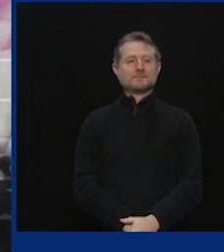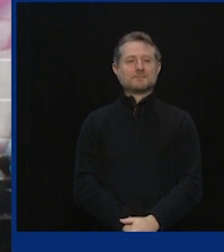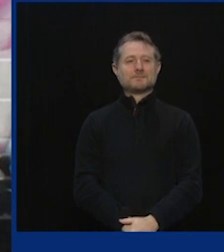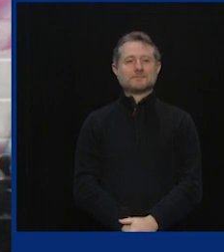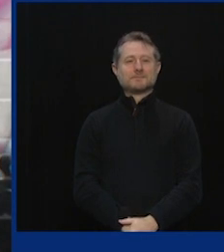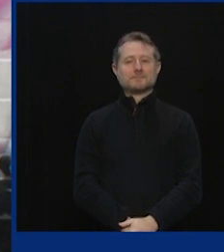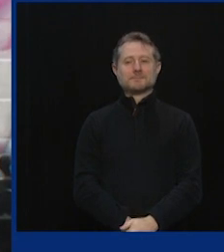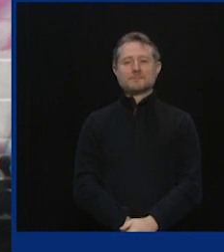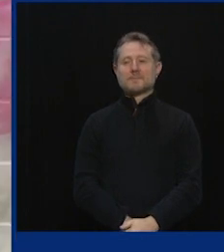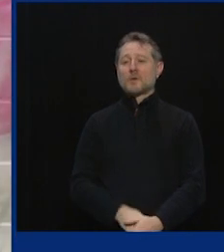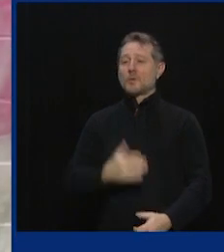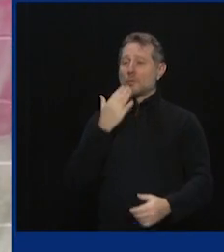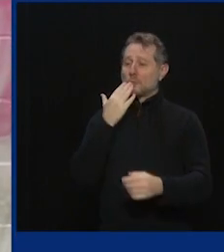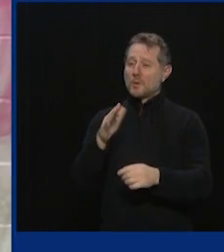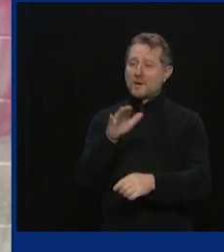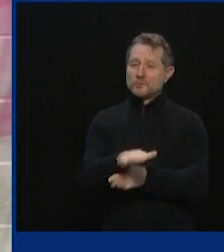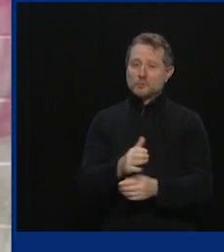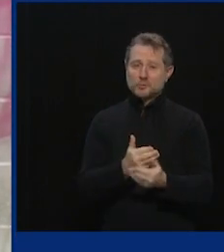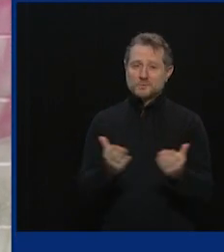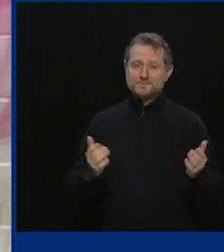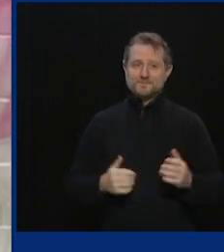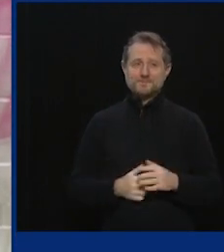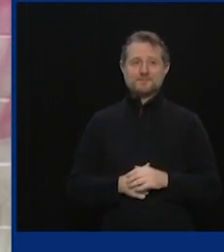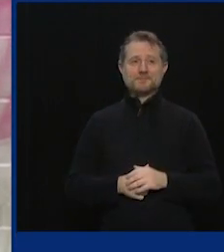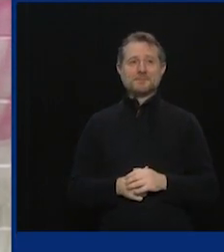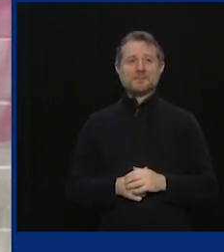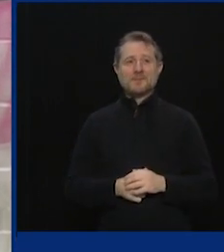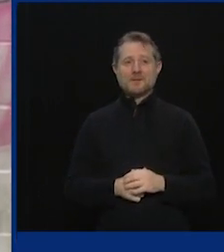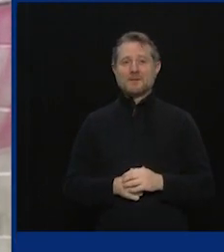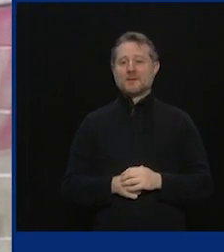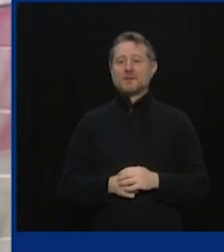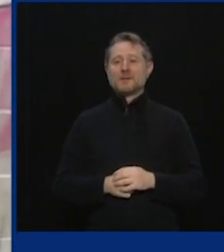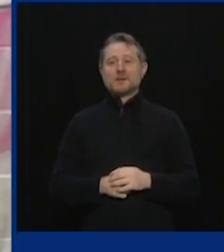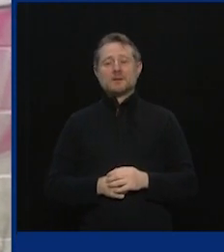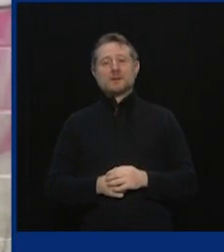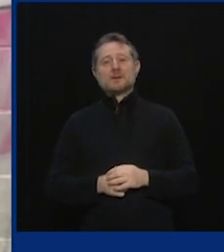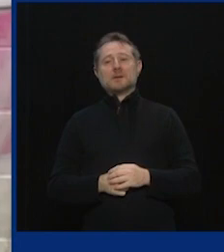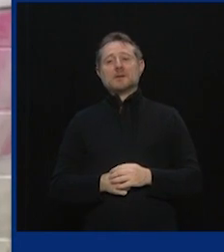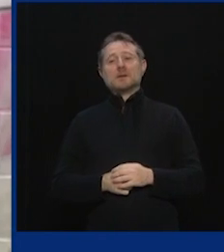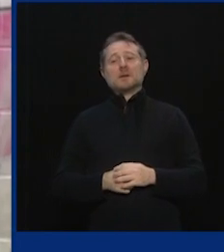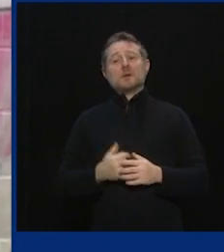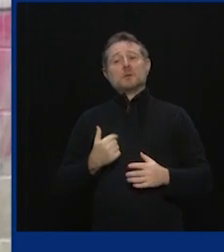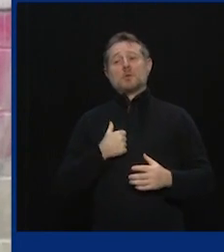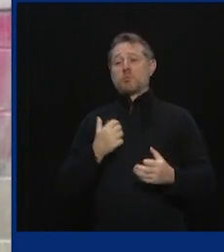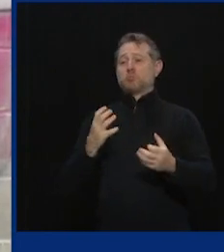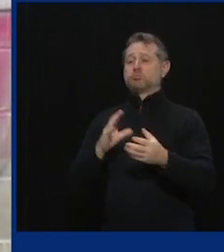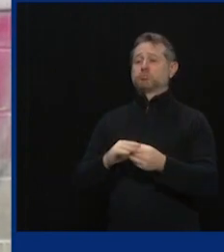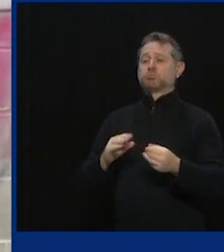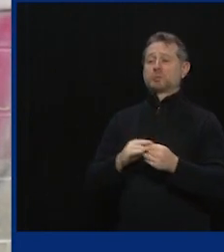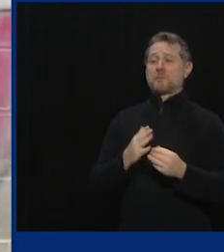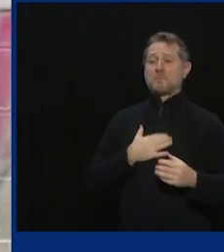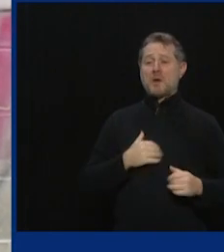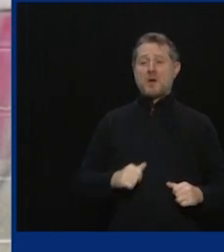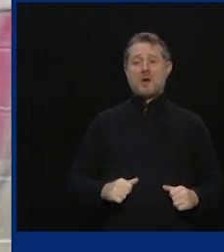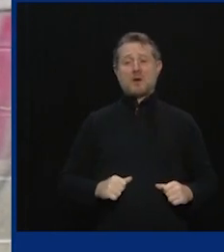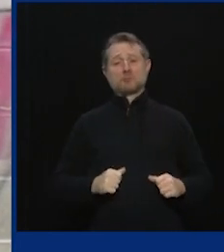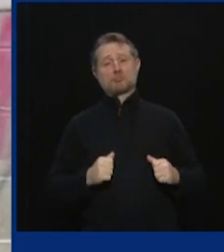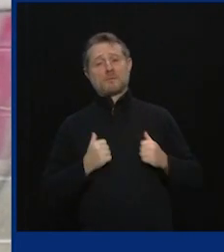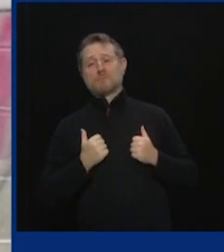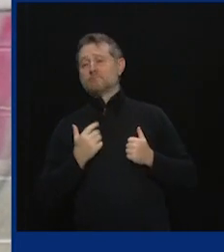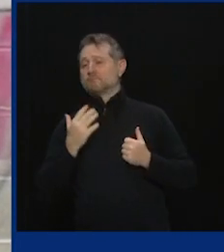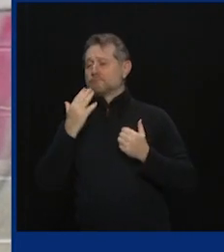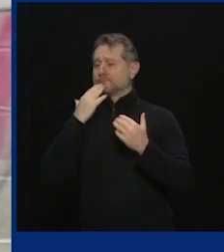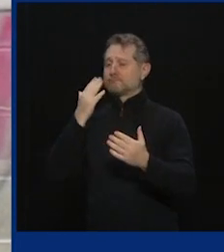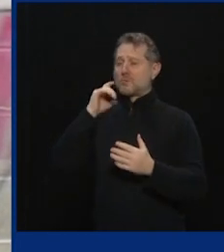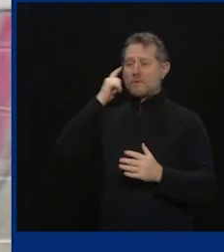Good afternoon. I want to express pride and appreciation in Governor Hochul for signing this